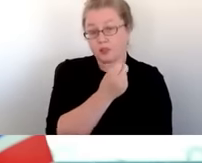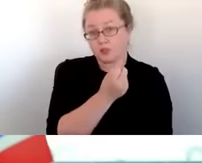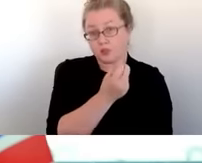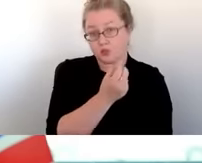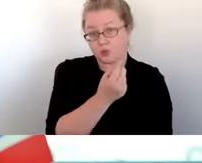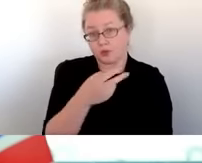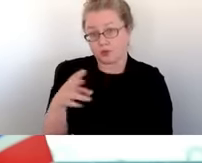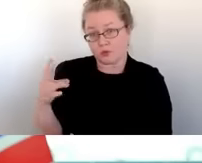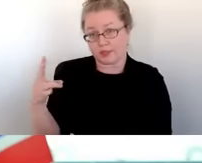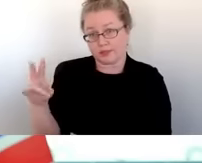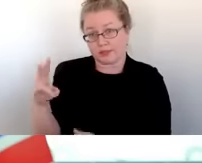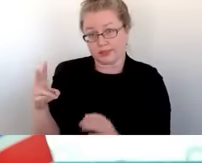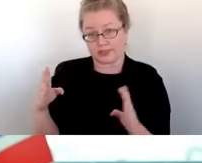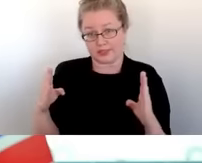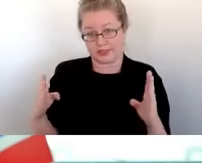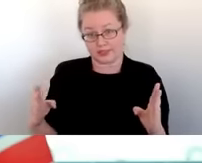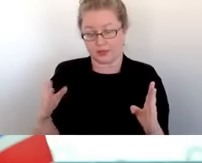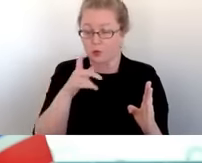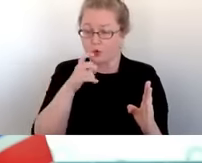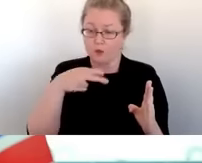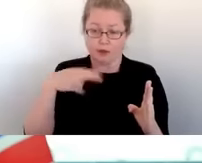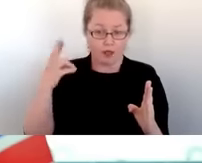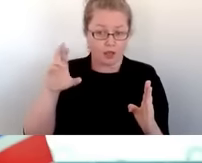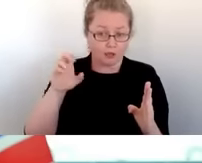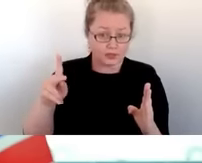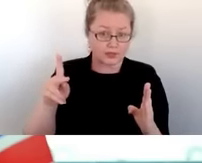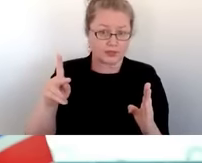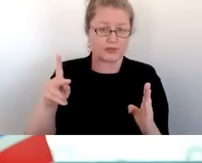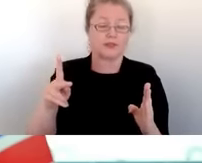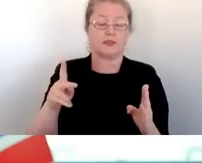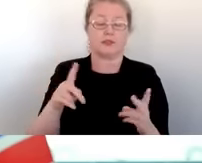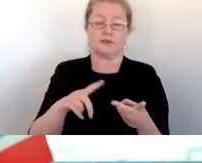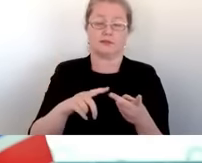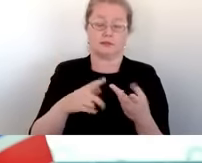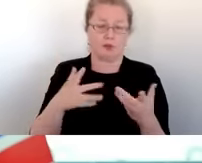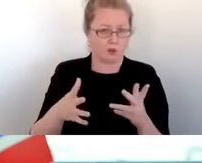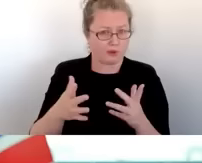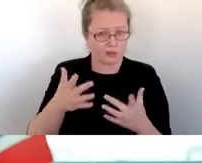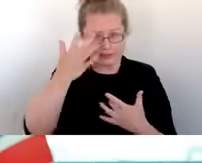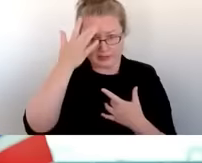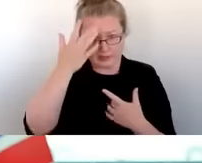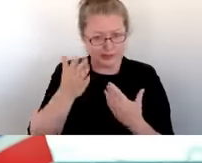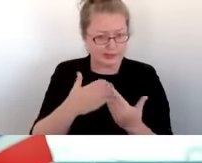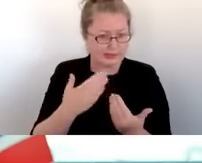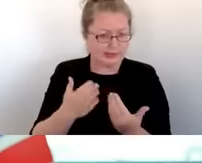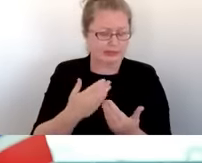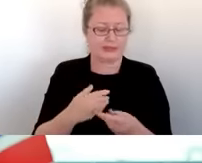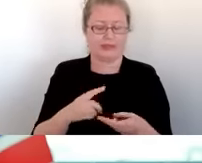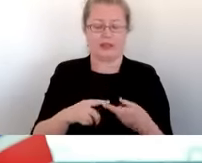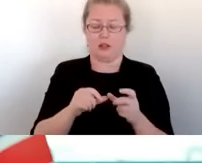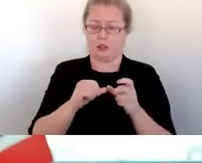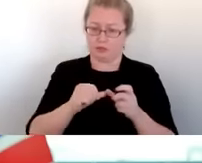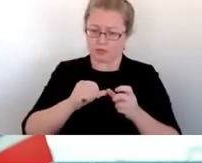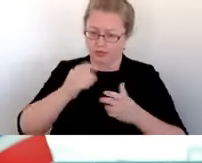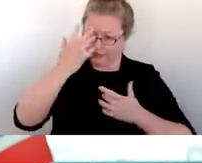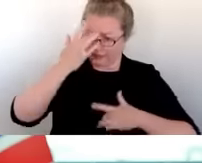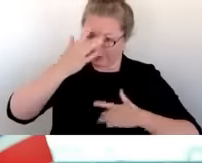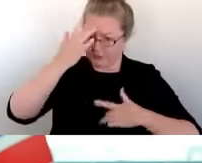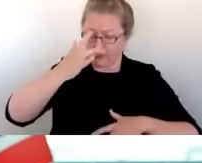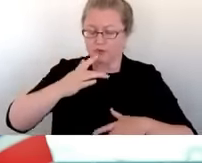to 17, Dr. Henry has recommended that those who are high risk, have immunosuppression, have chronic